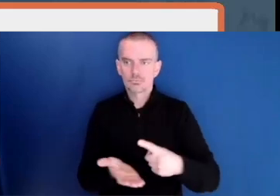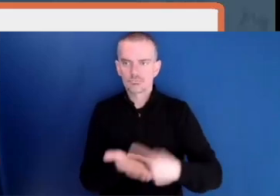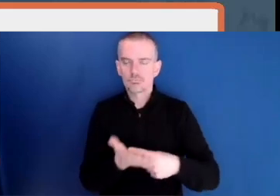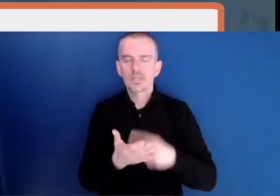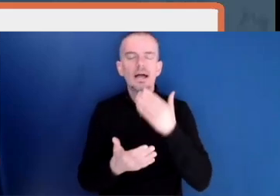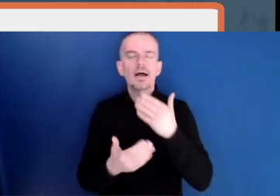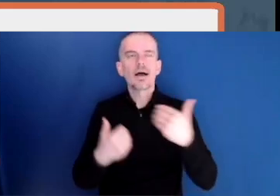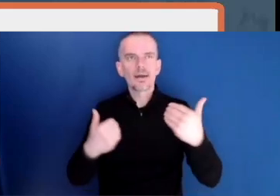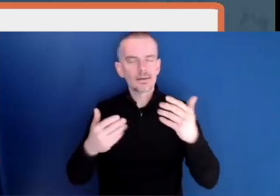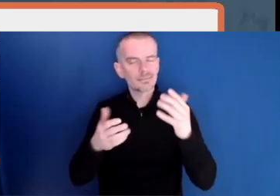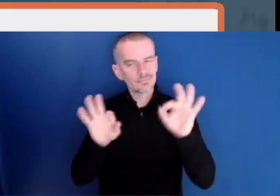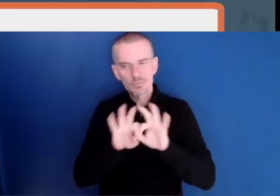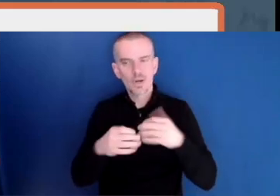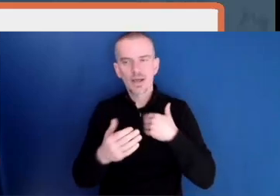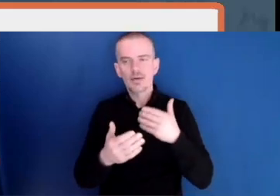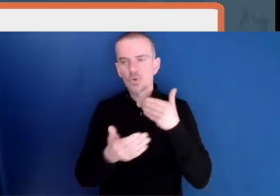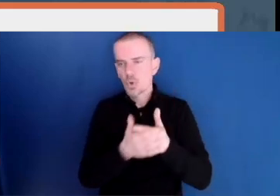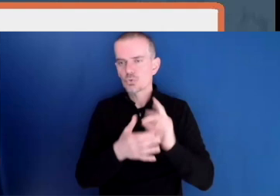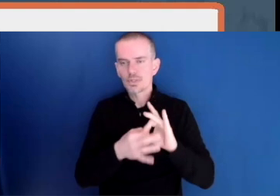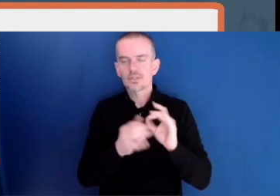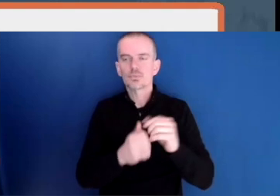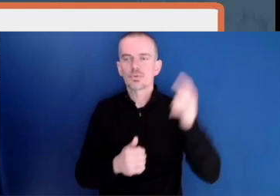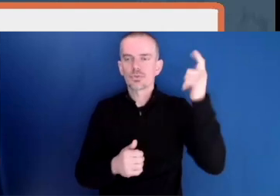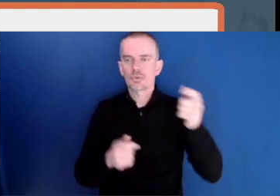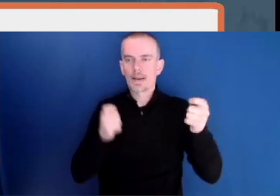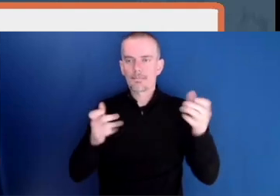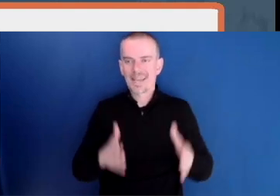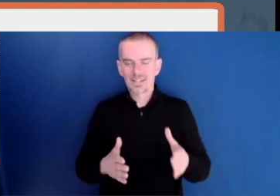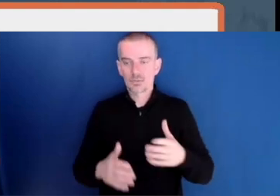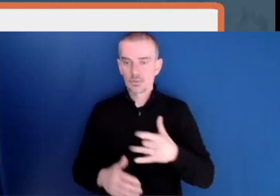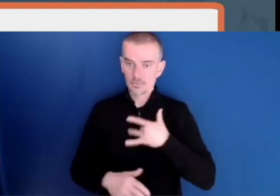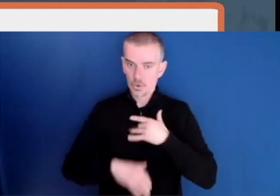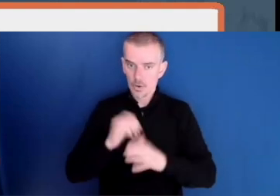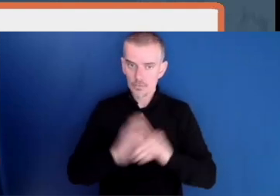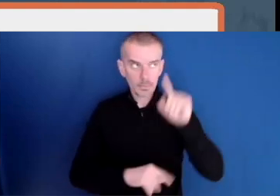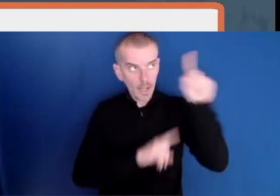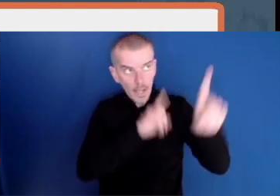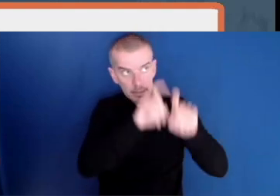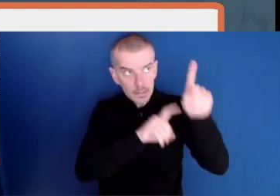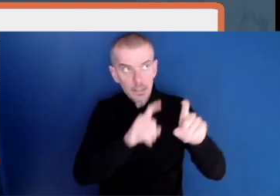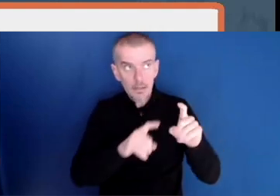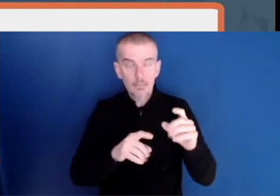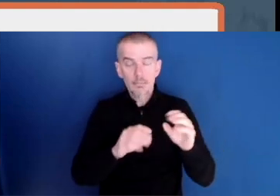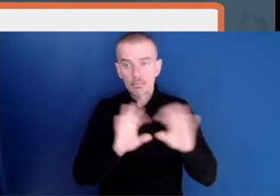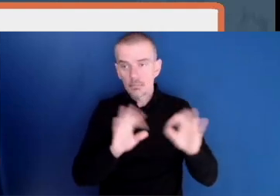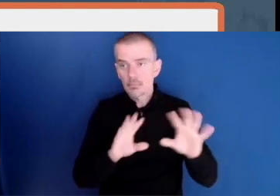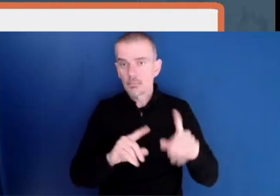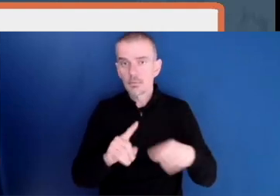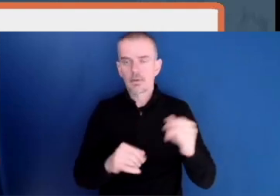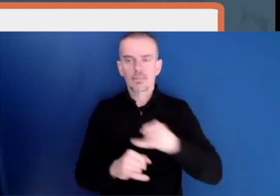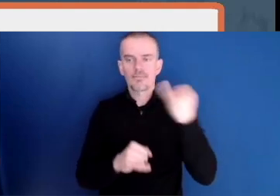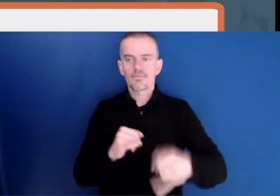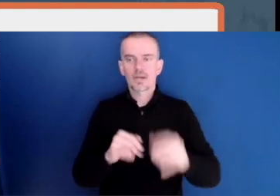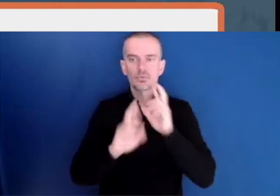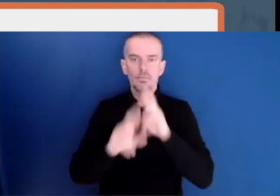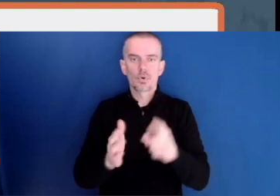relationship with your grant manager, that you're comfortable asking them questions about the final reporting requirements